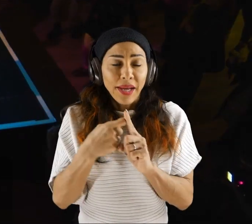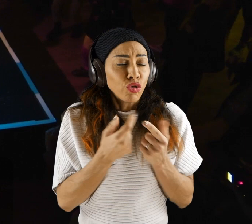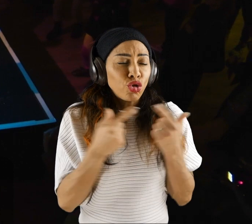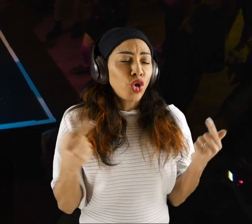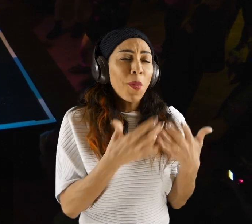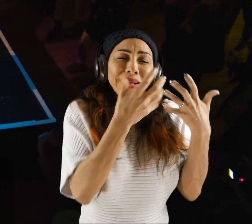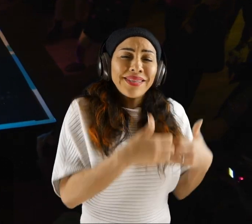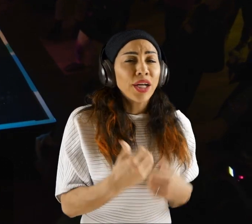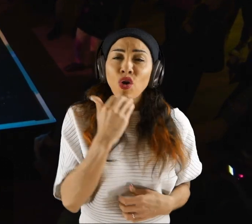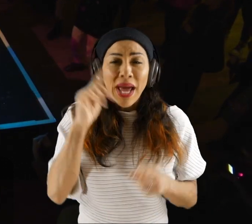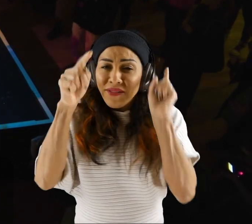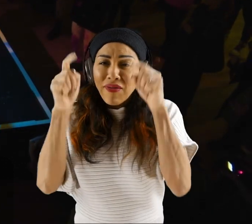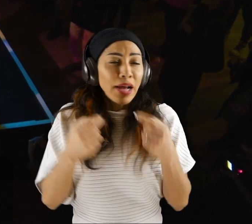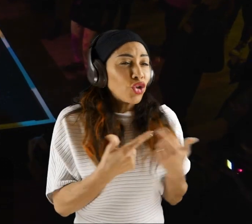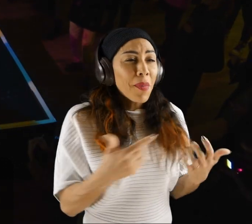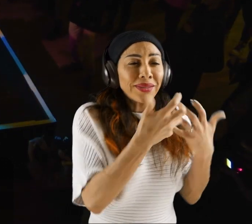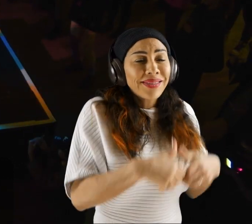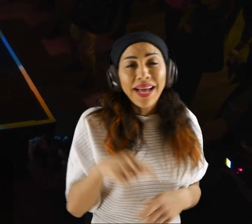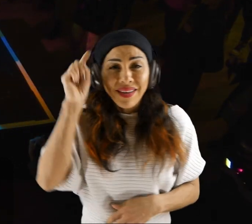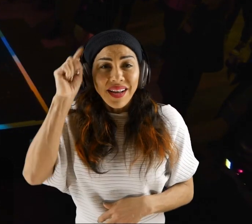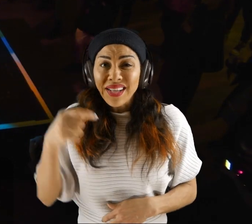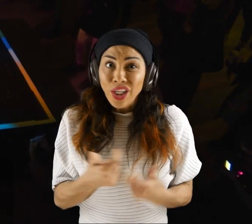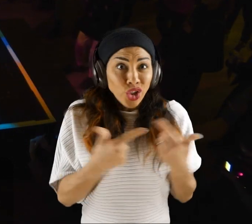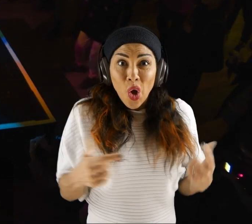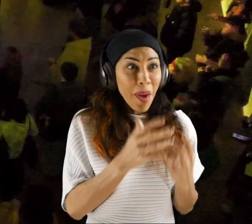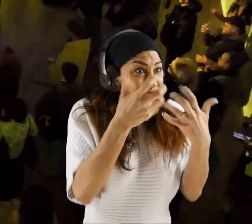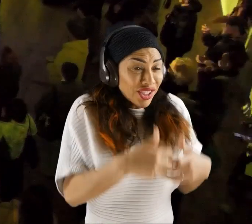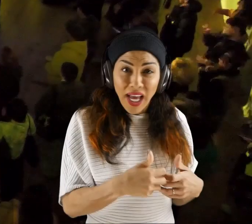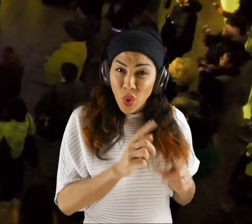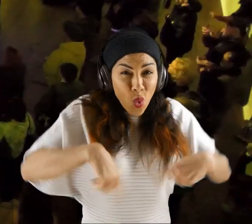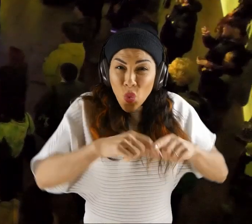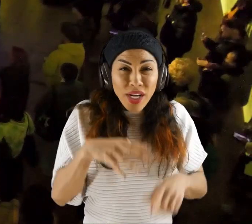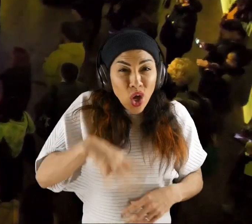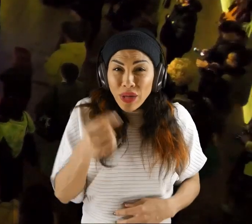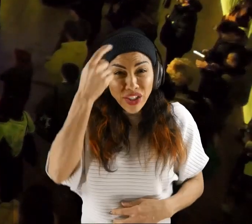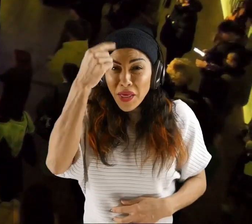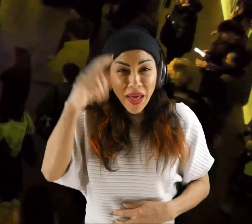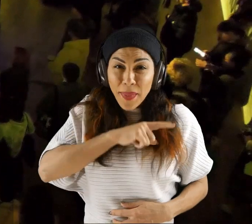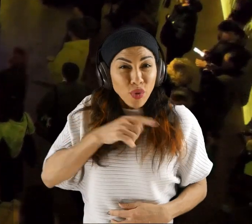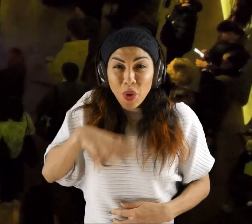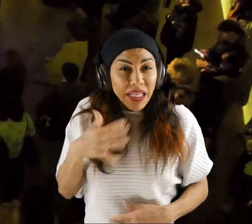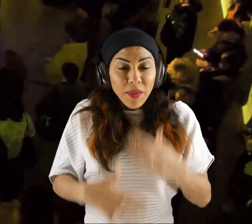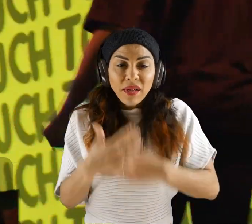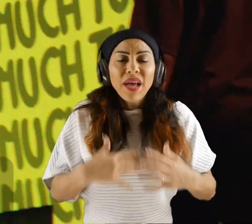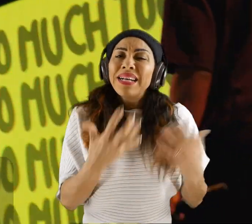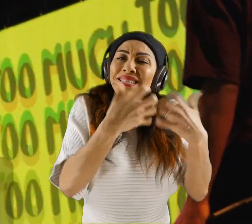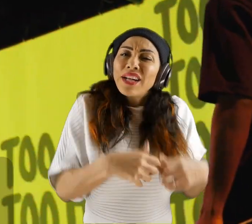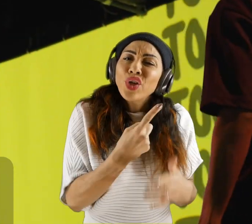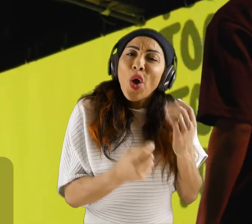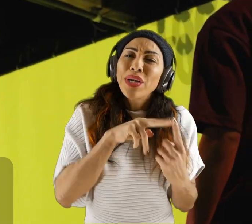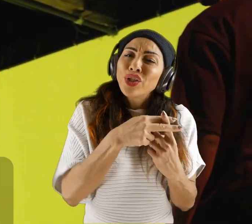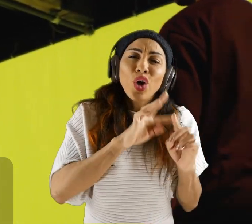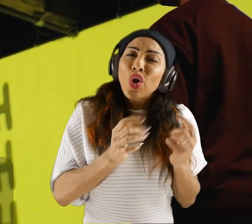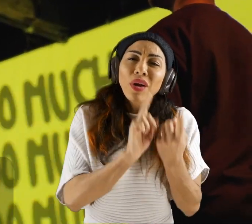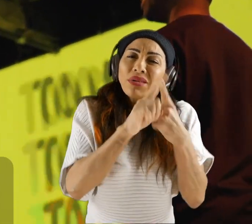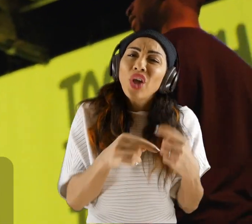innovation. Too much tech, not enough innovation. So much tech, it's like we don't think sometimes because we don't need to be patient. Technology is merely a tool, not the actual answer.